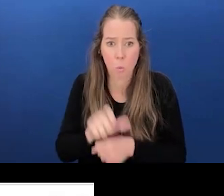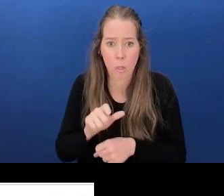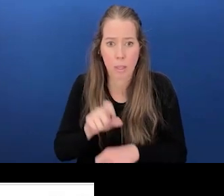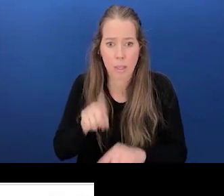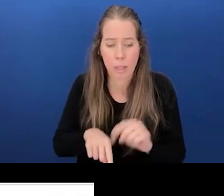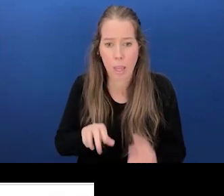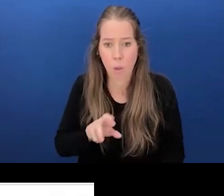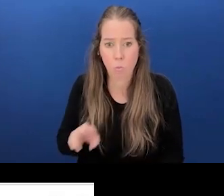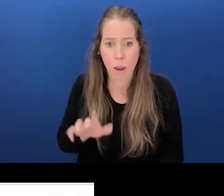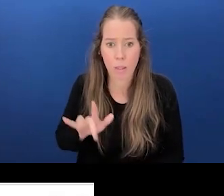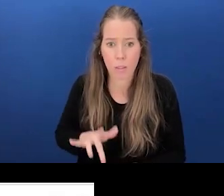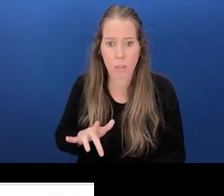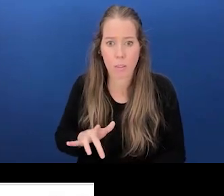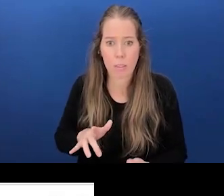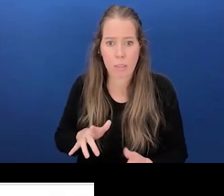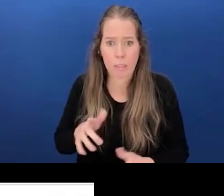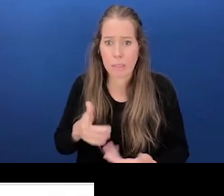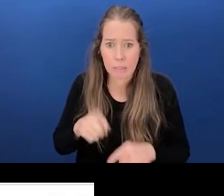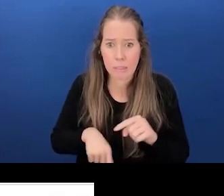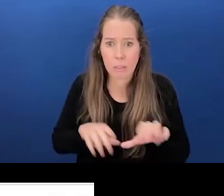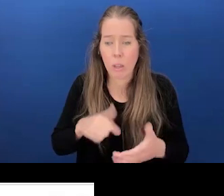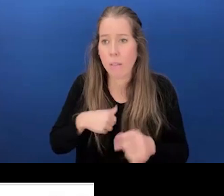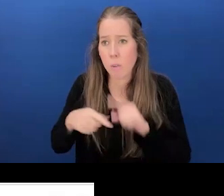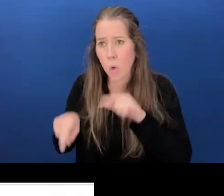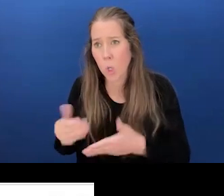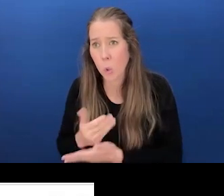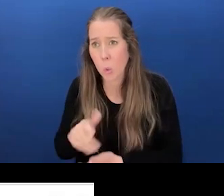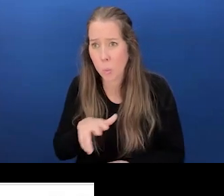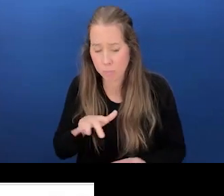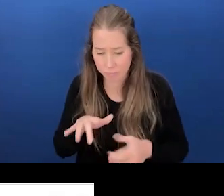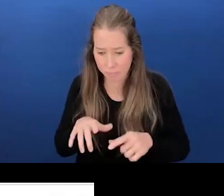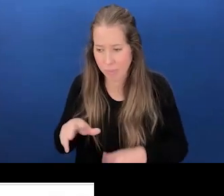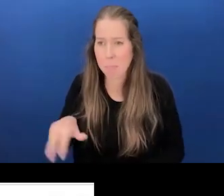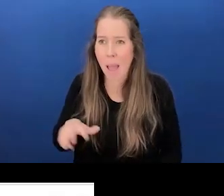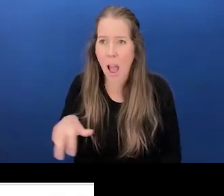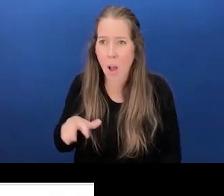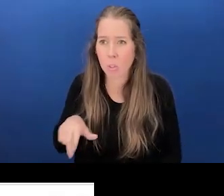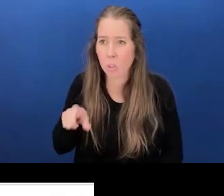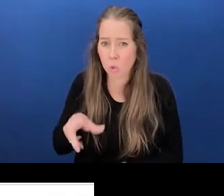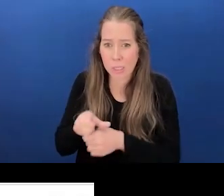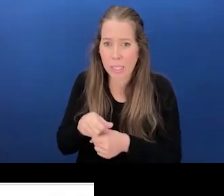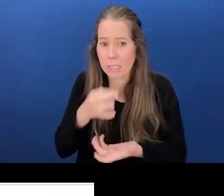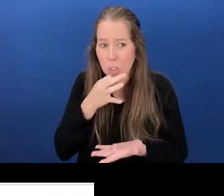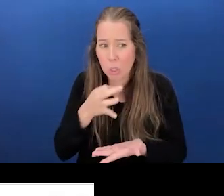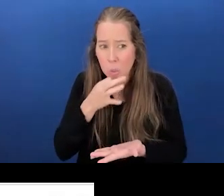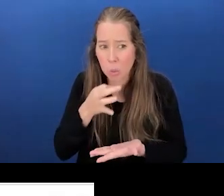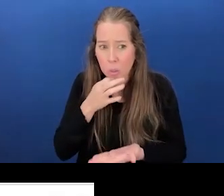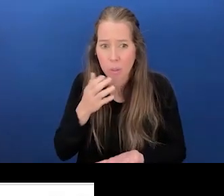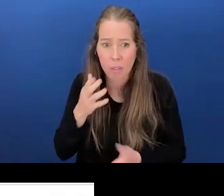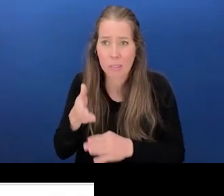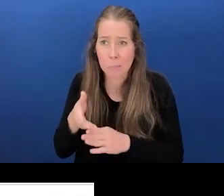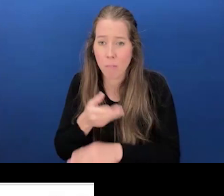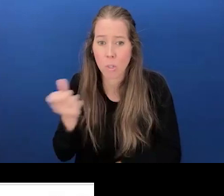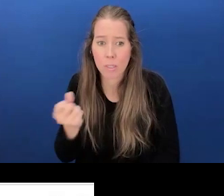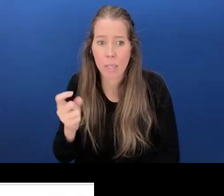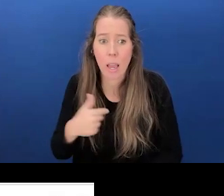it is hindering me in completing my task. I have ordered a new mouse and should receive it no later than Saturday. I plan